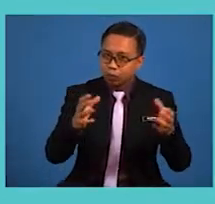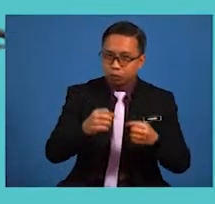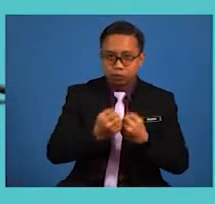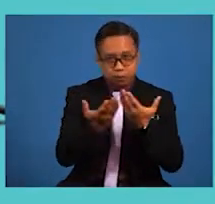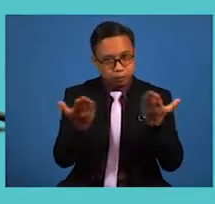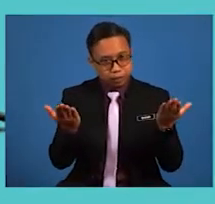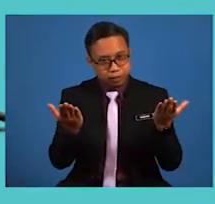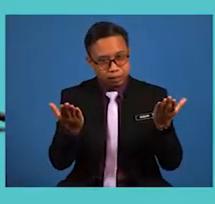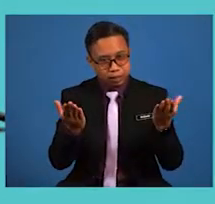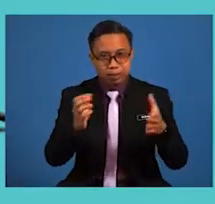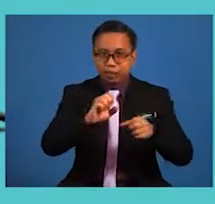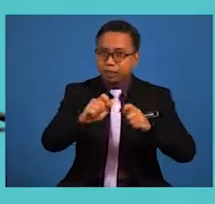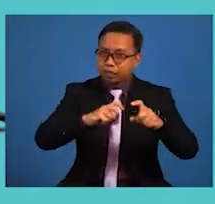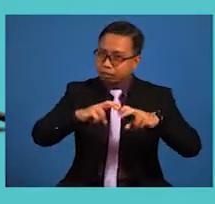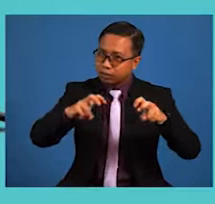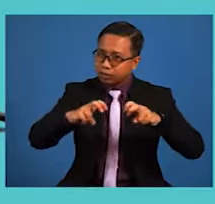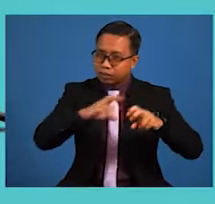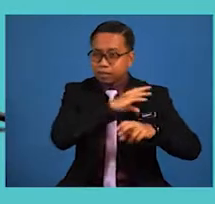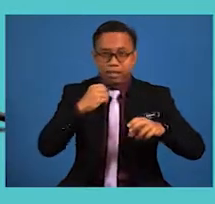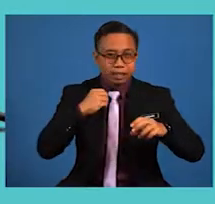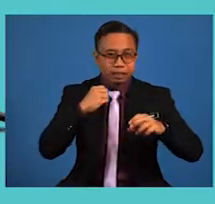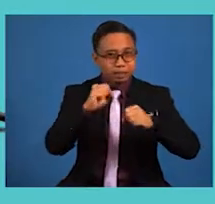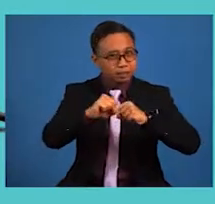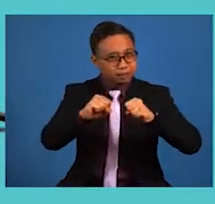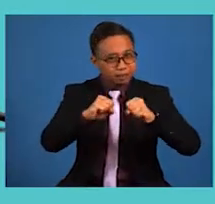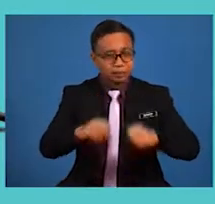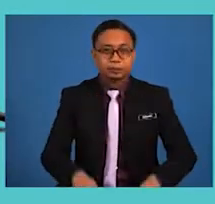about analysis and synthesis.